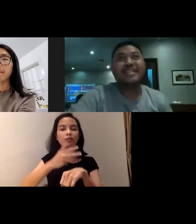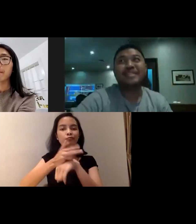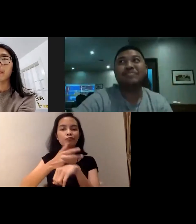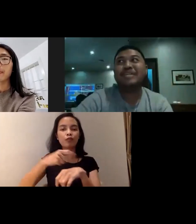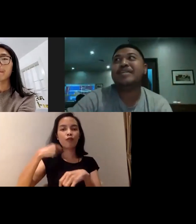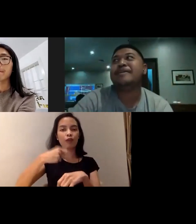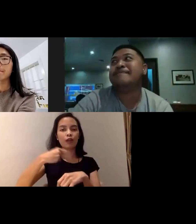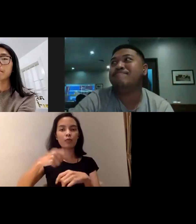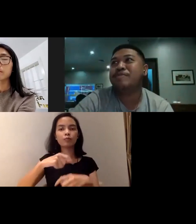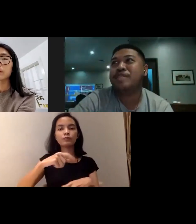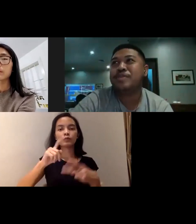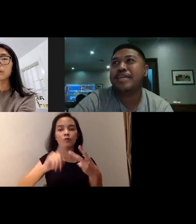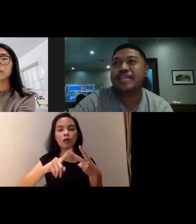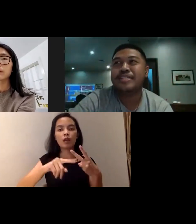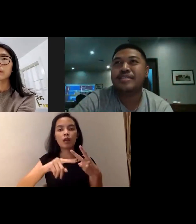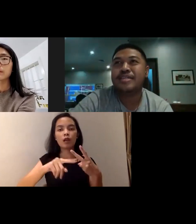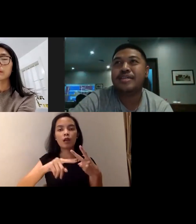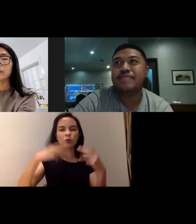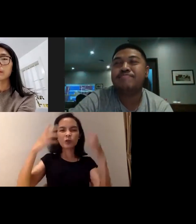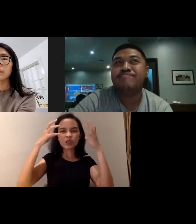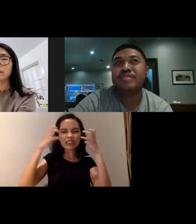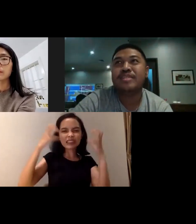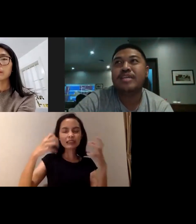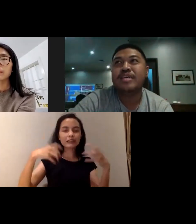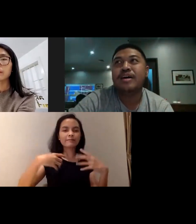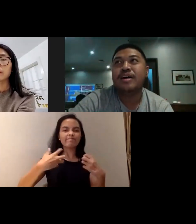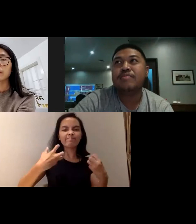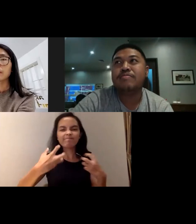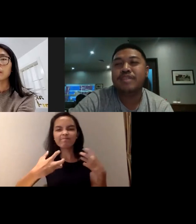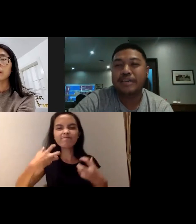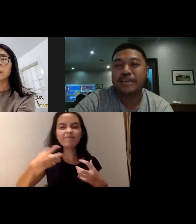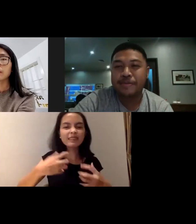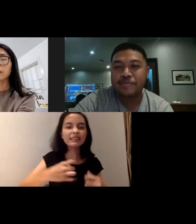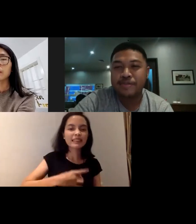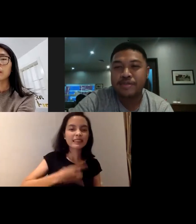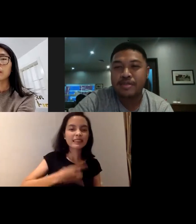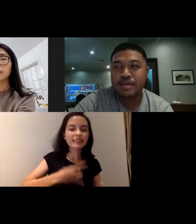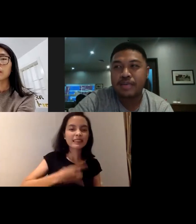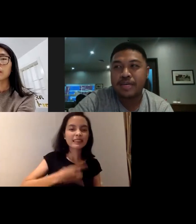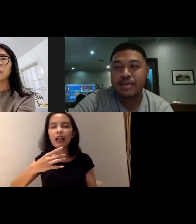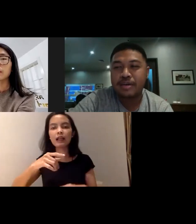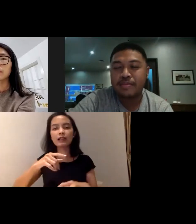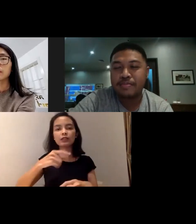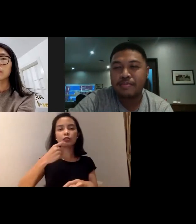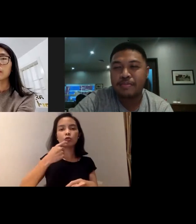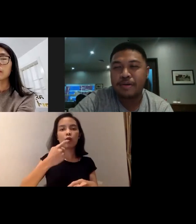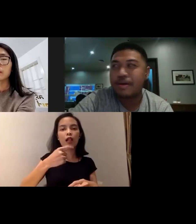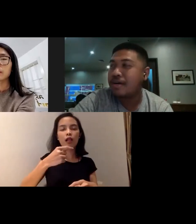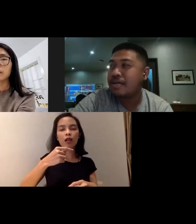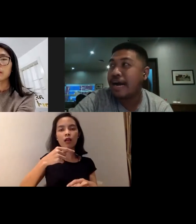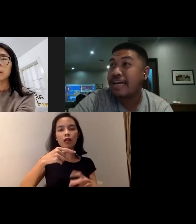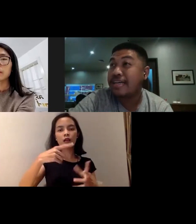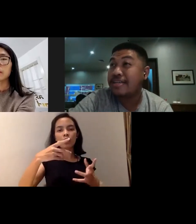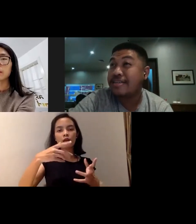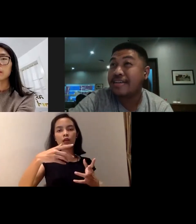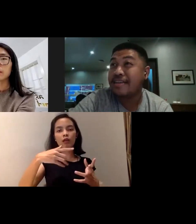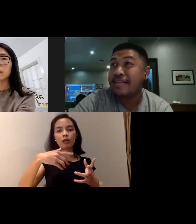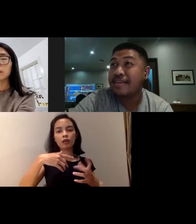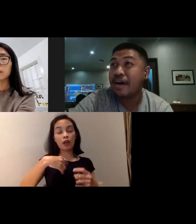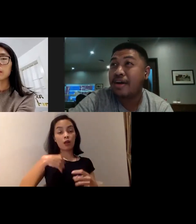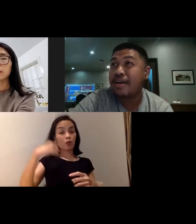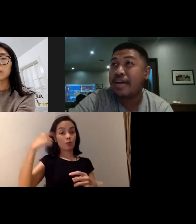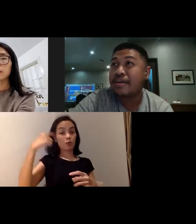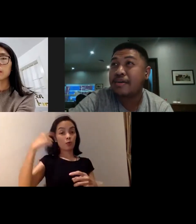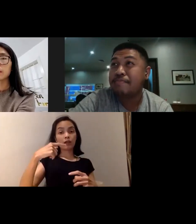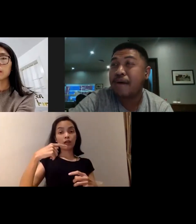bit frustrated to see gay films. I mean, I think that they